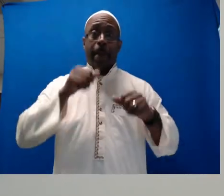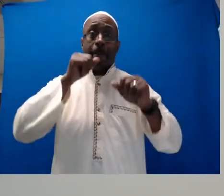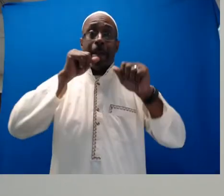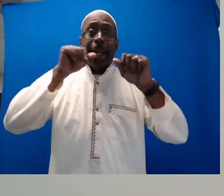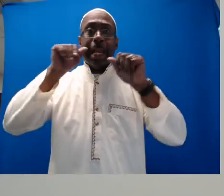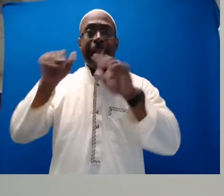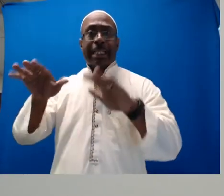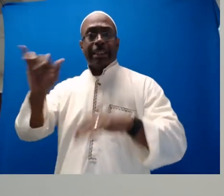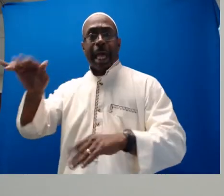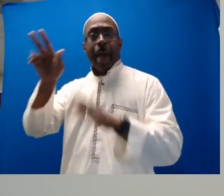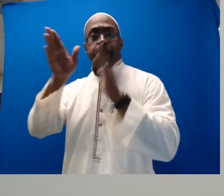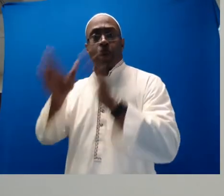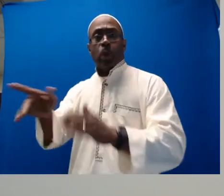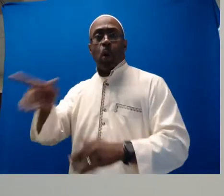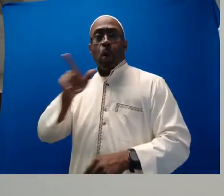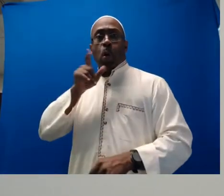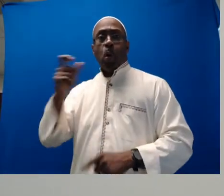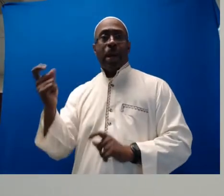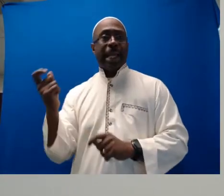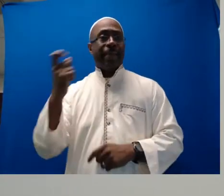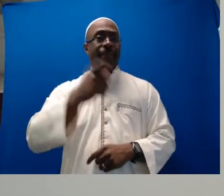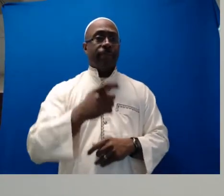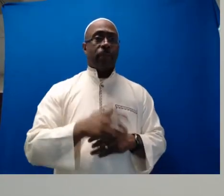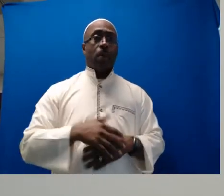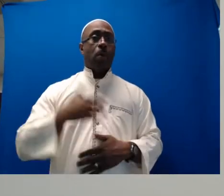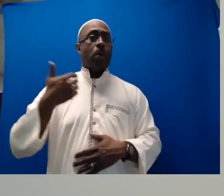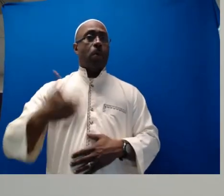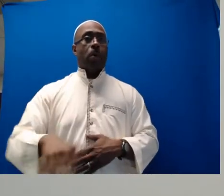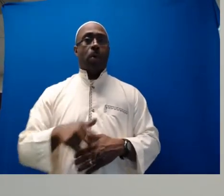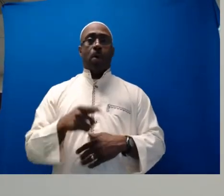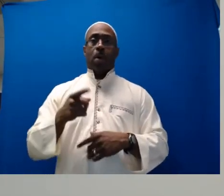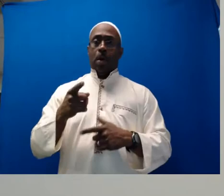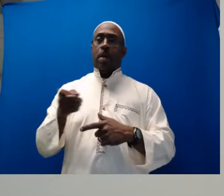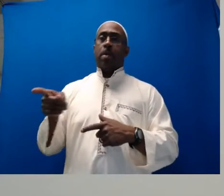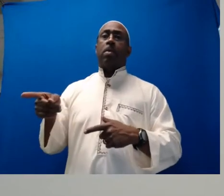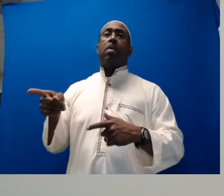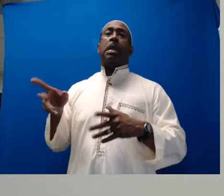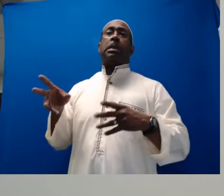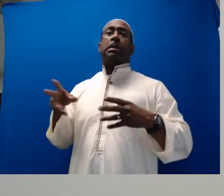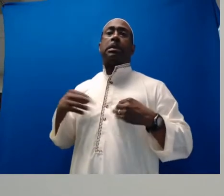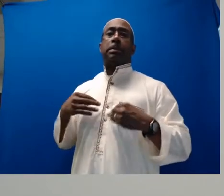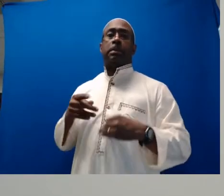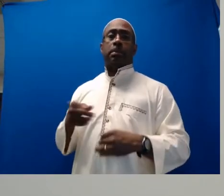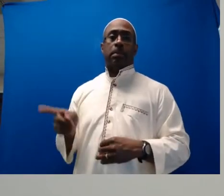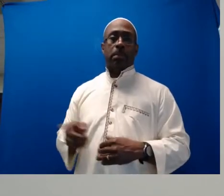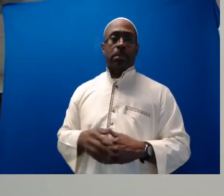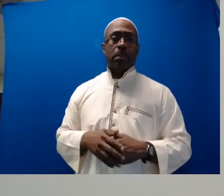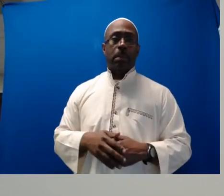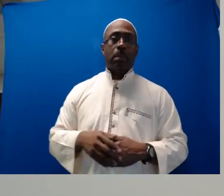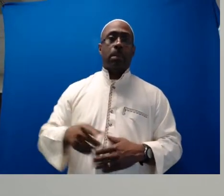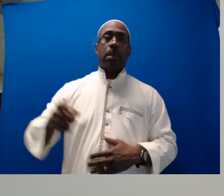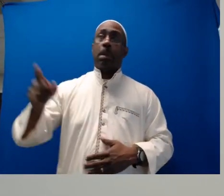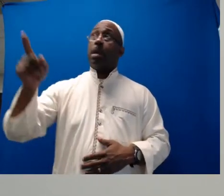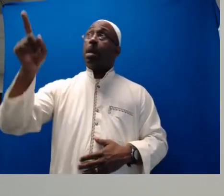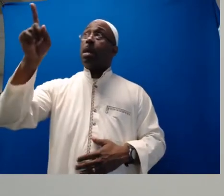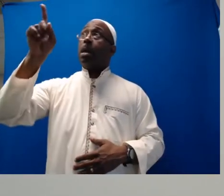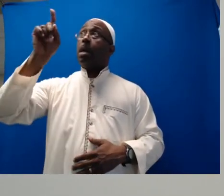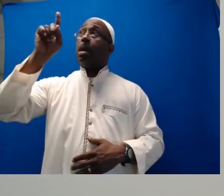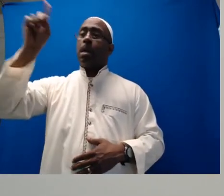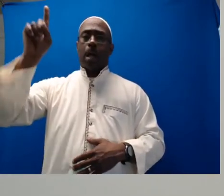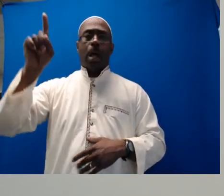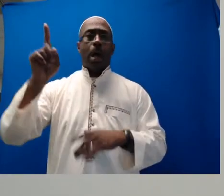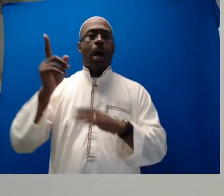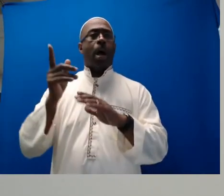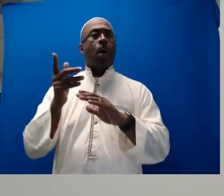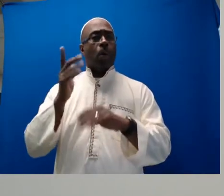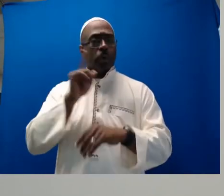person with their ibadat, their worship as a whole being accepted, and that Allah Rabbul Alameen be well pleased with